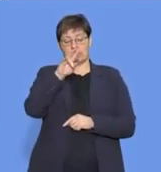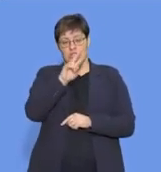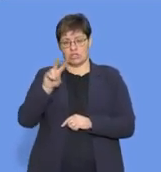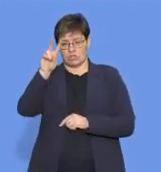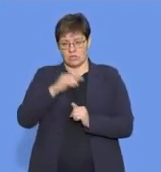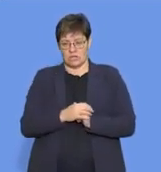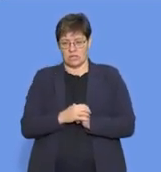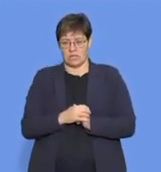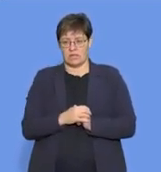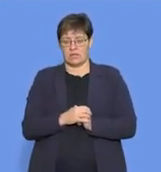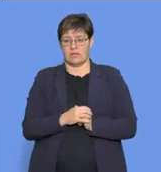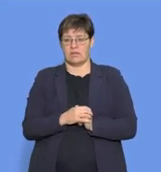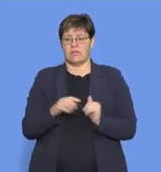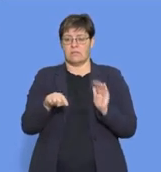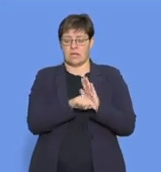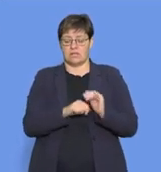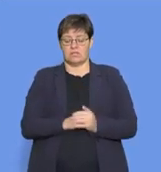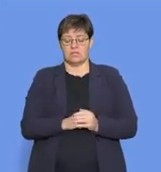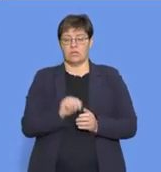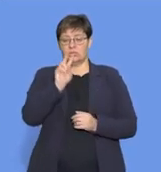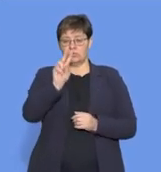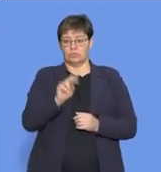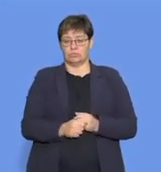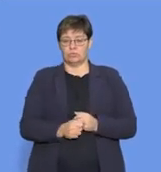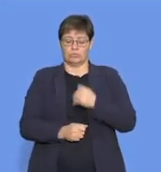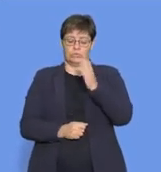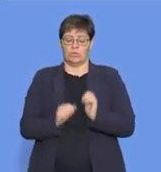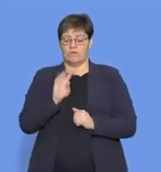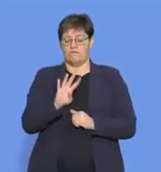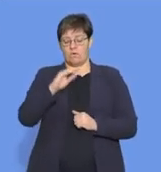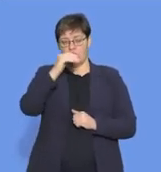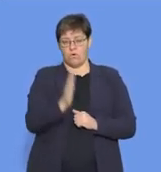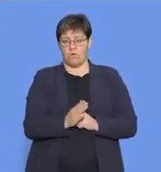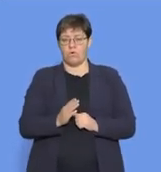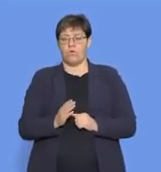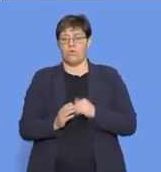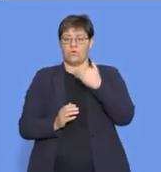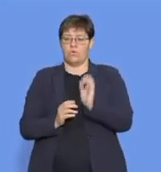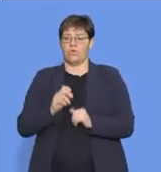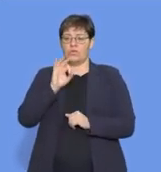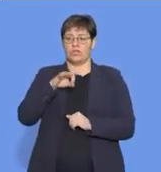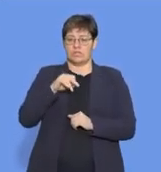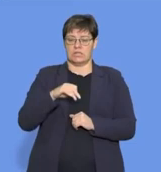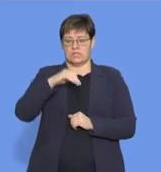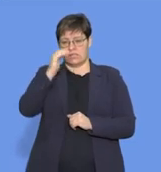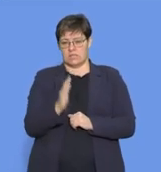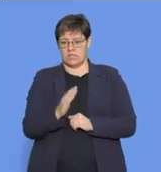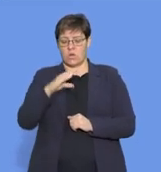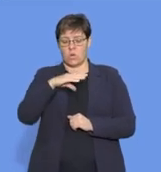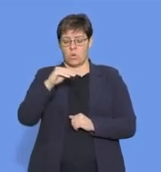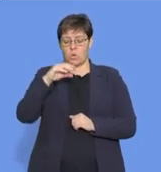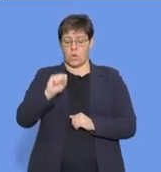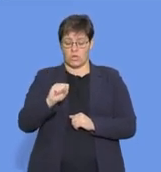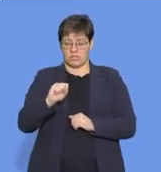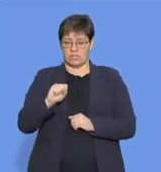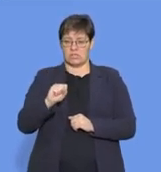plus 13 squared minus 2 times 4 times 13